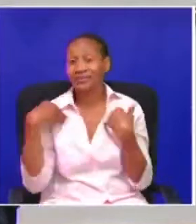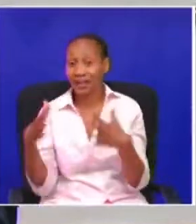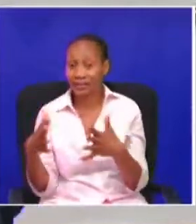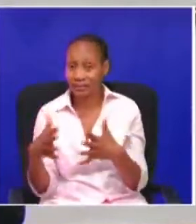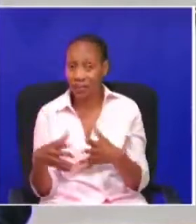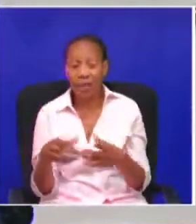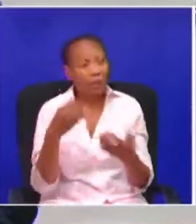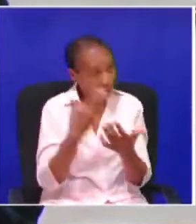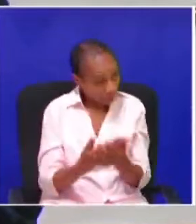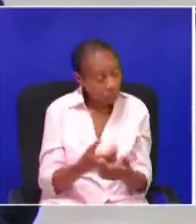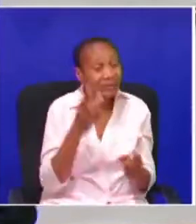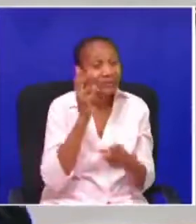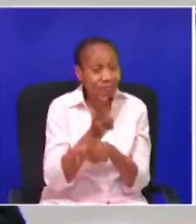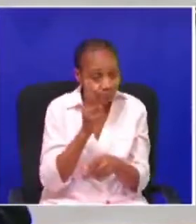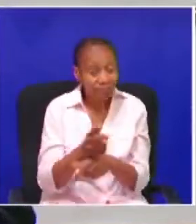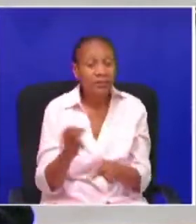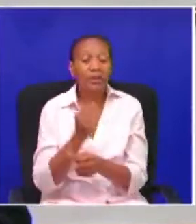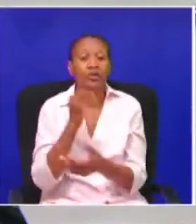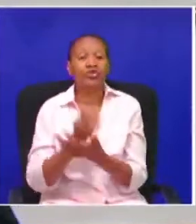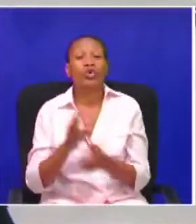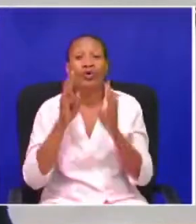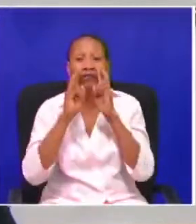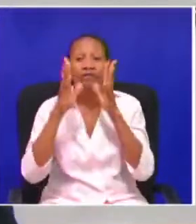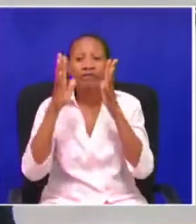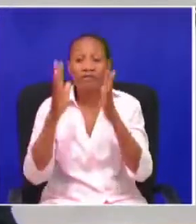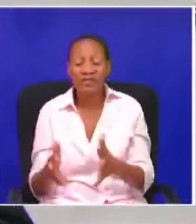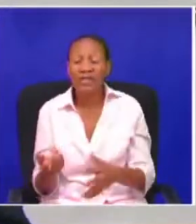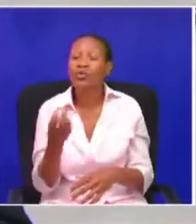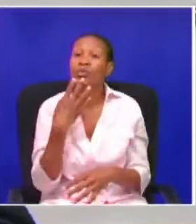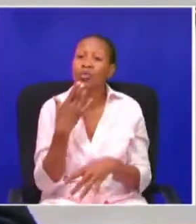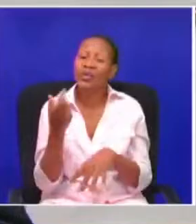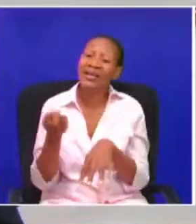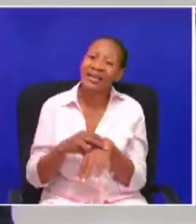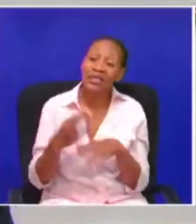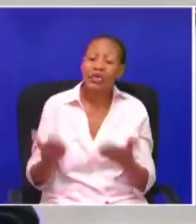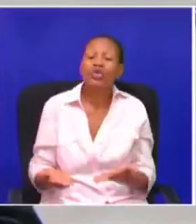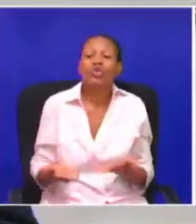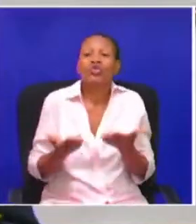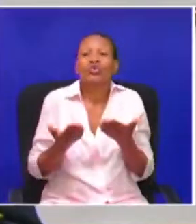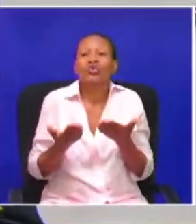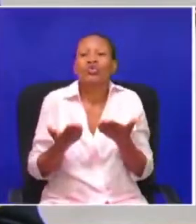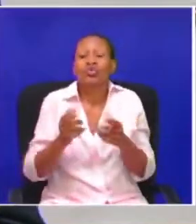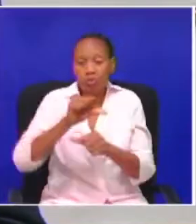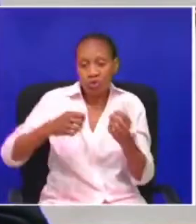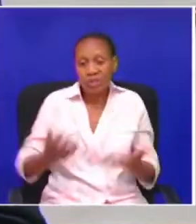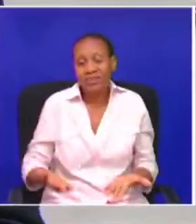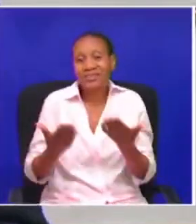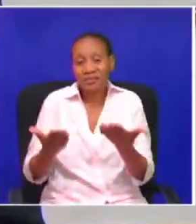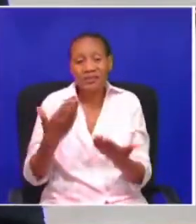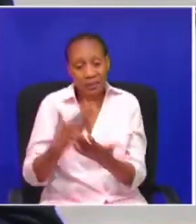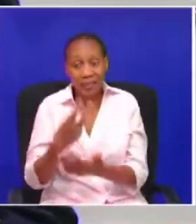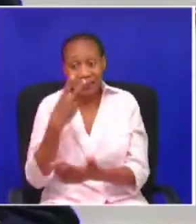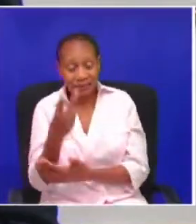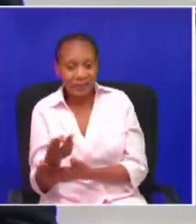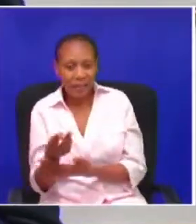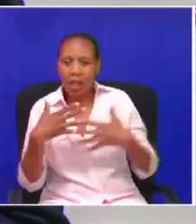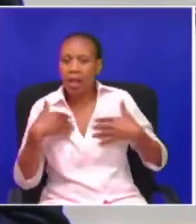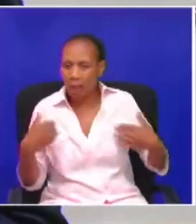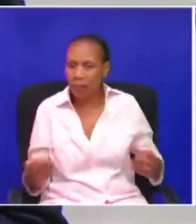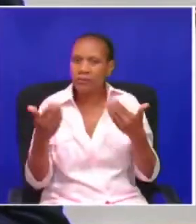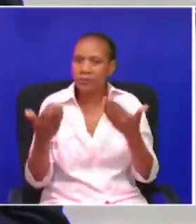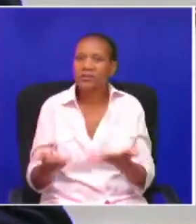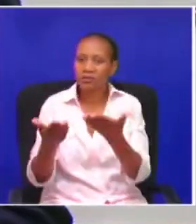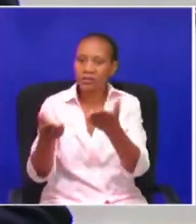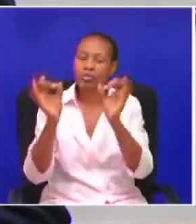also ensure that our guests that need social services see the best side of South Africa by